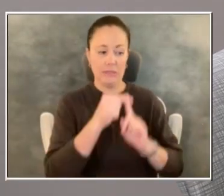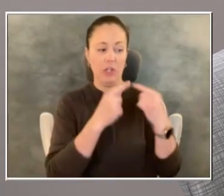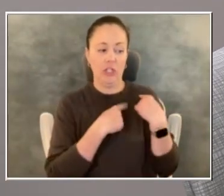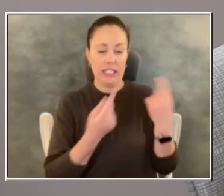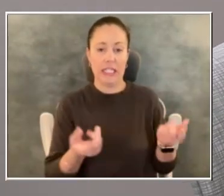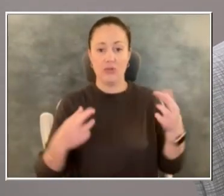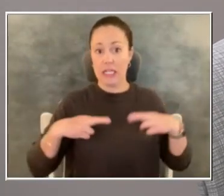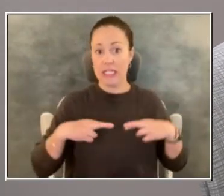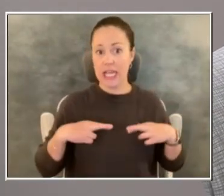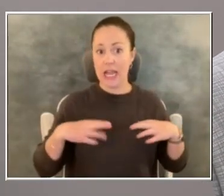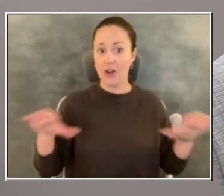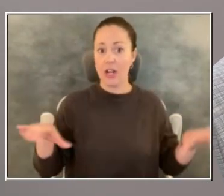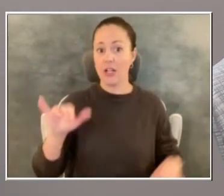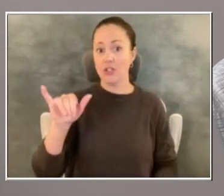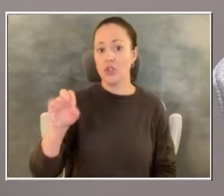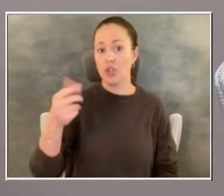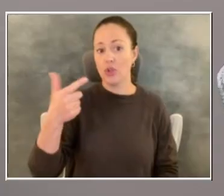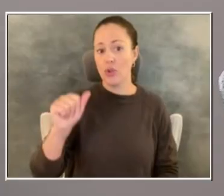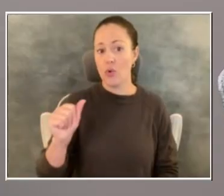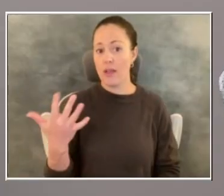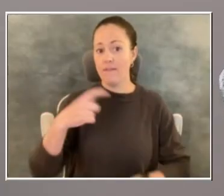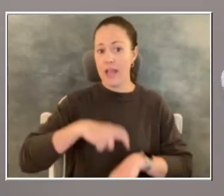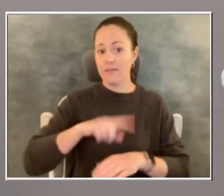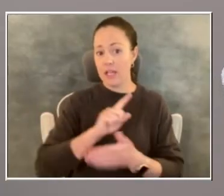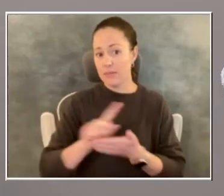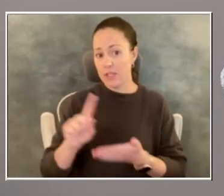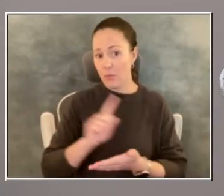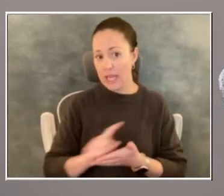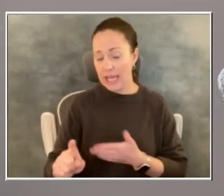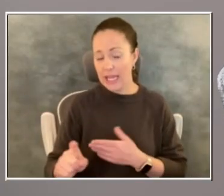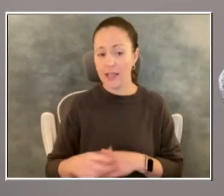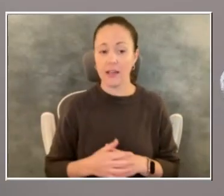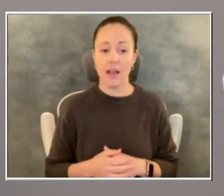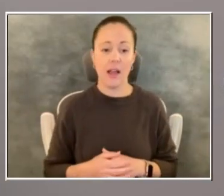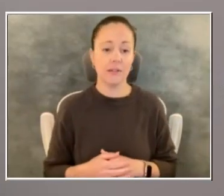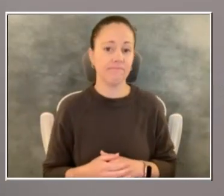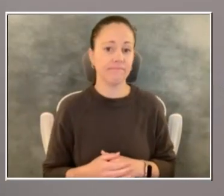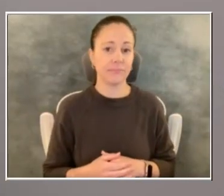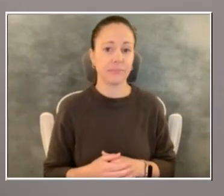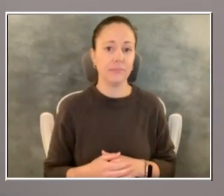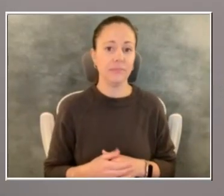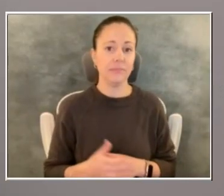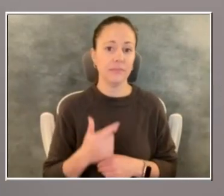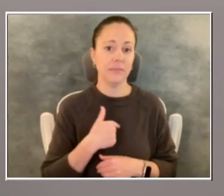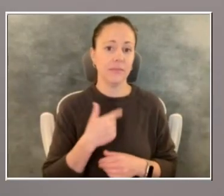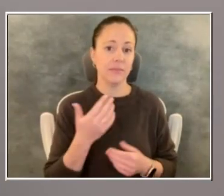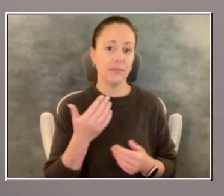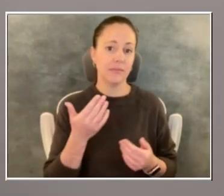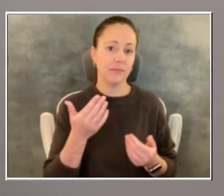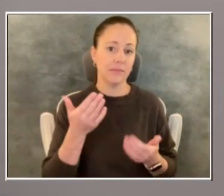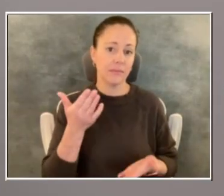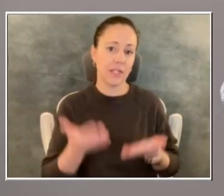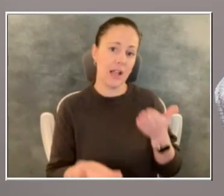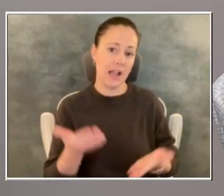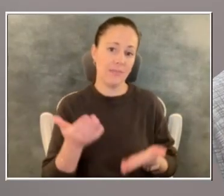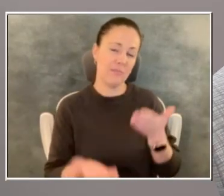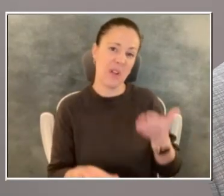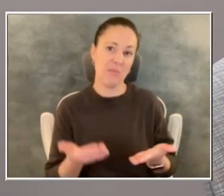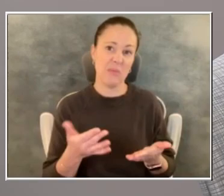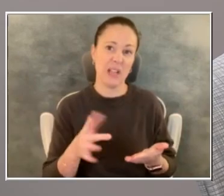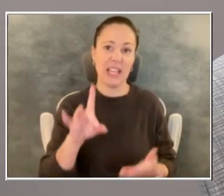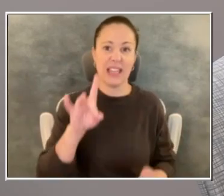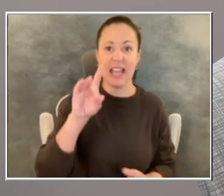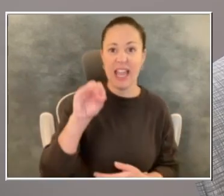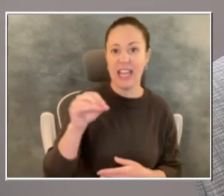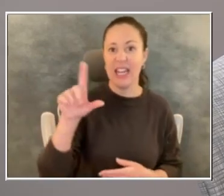do yoga 5 times a week, and I probably fit very well into the 80-20 category